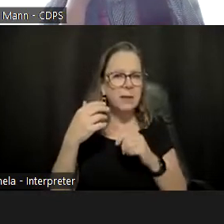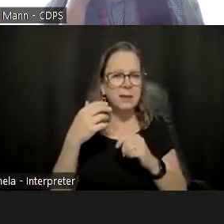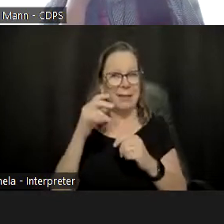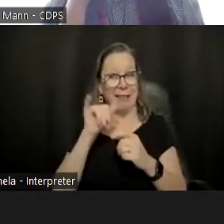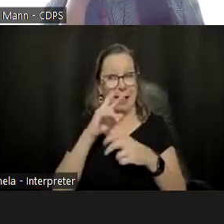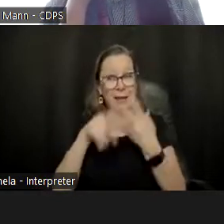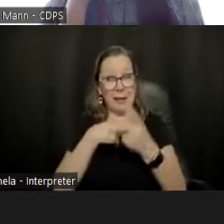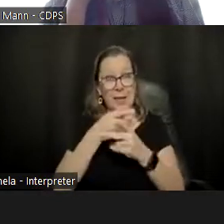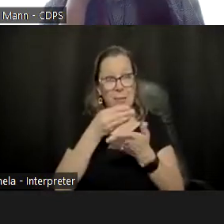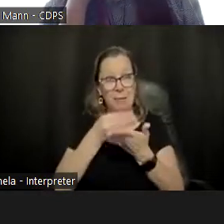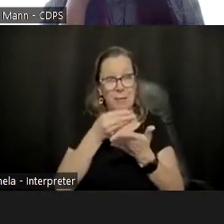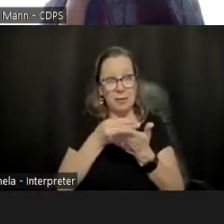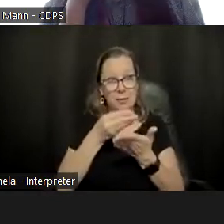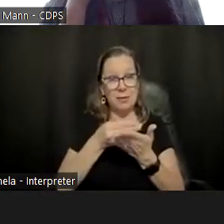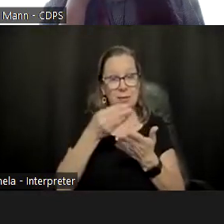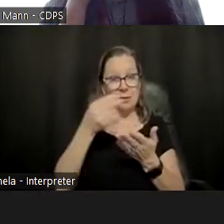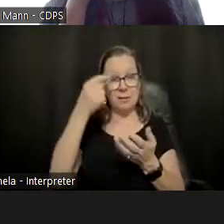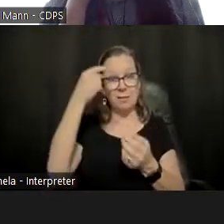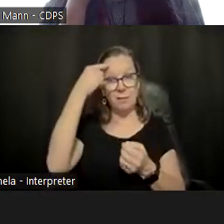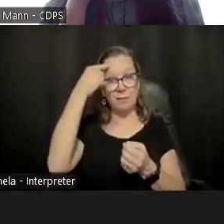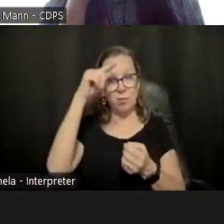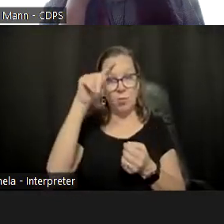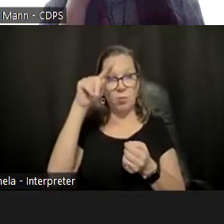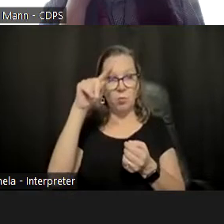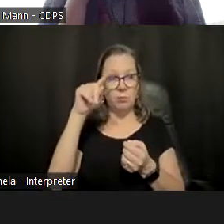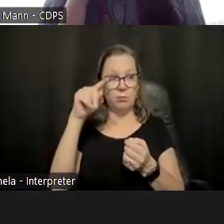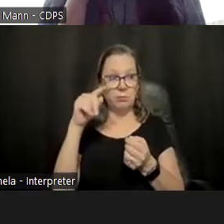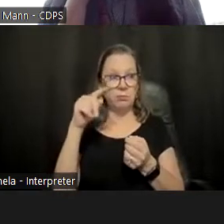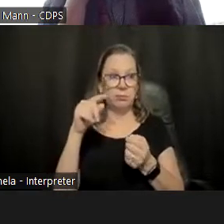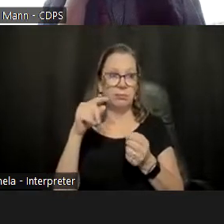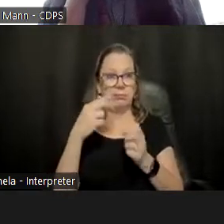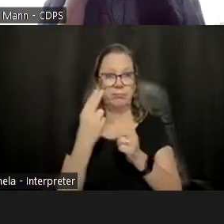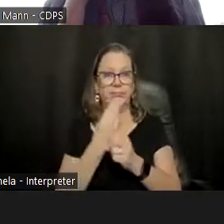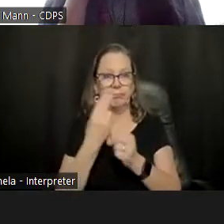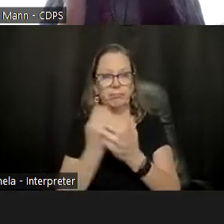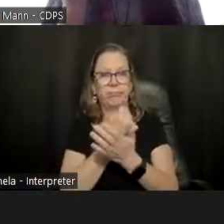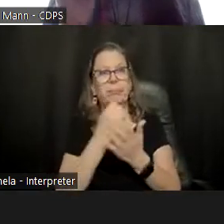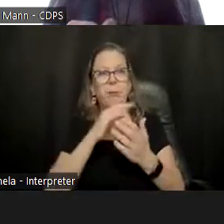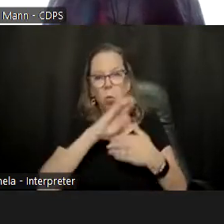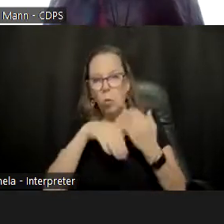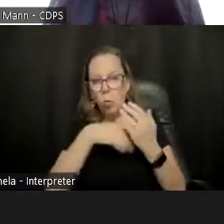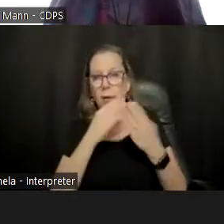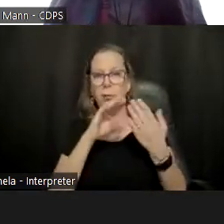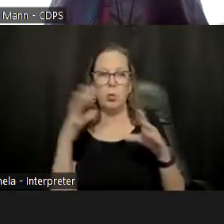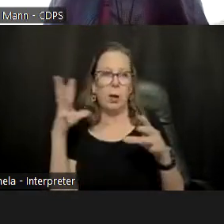of funding for the opportunities of that whole community inclusion